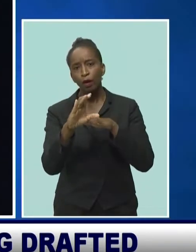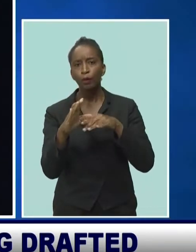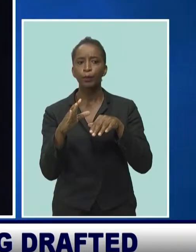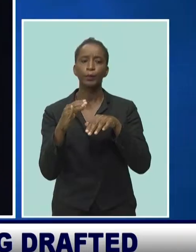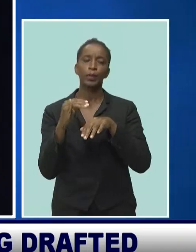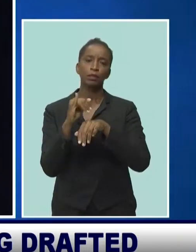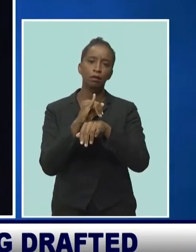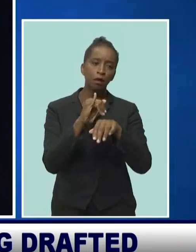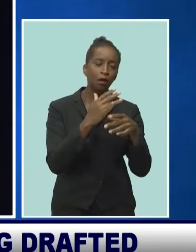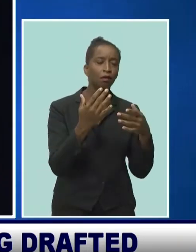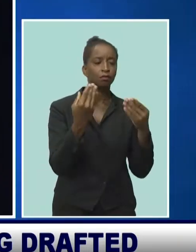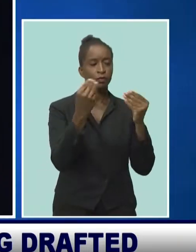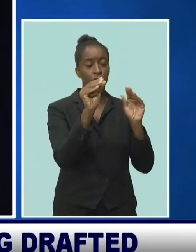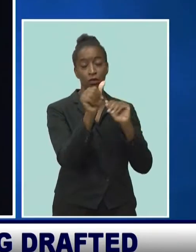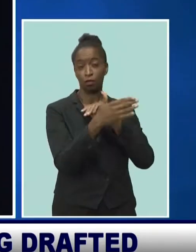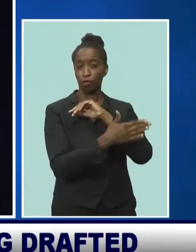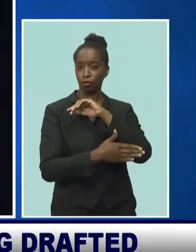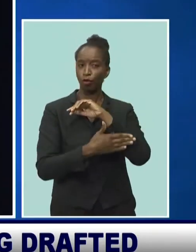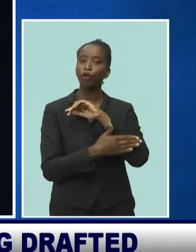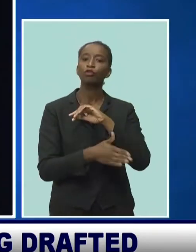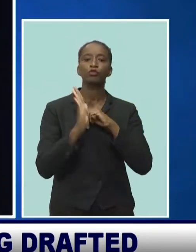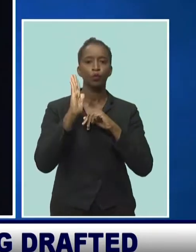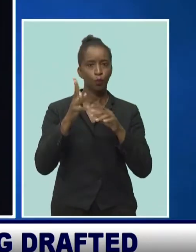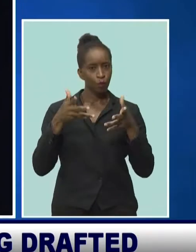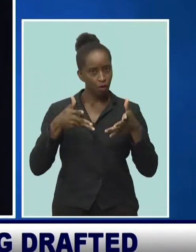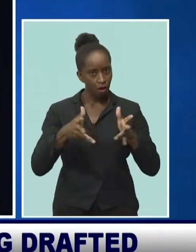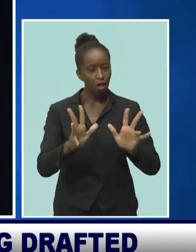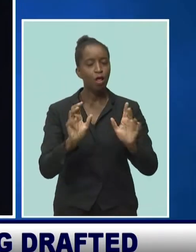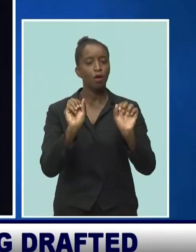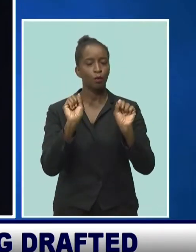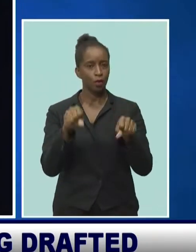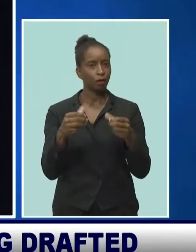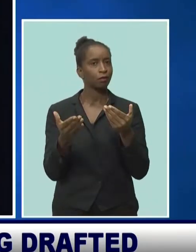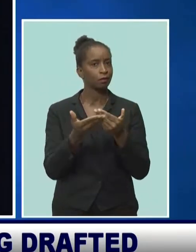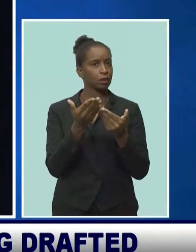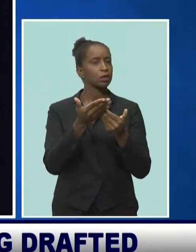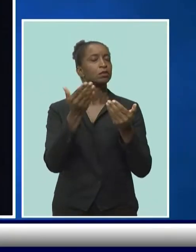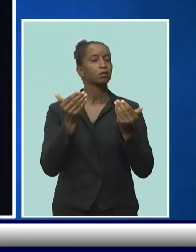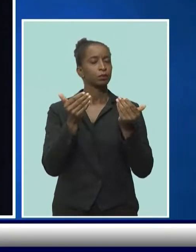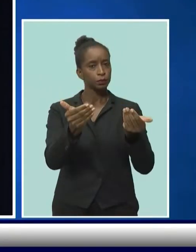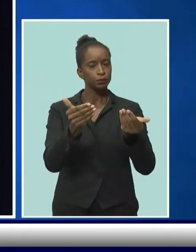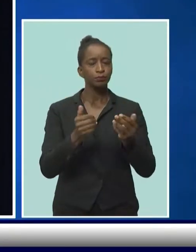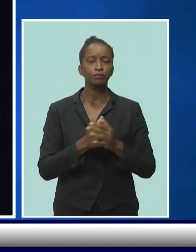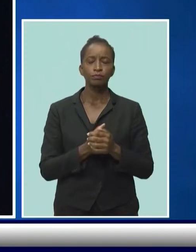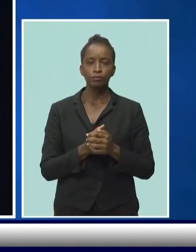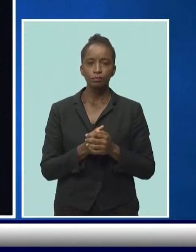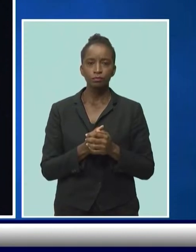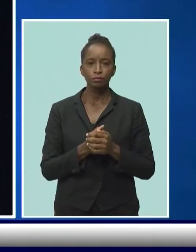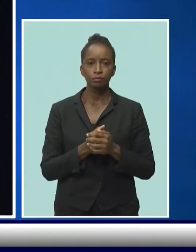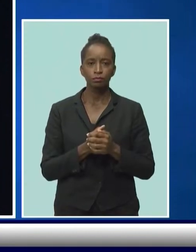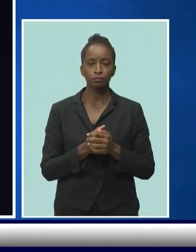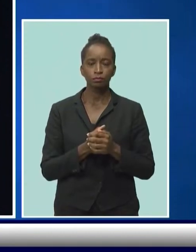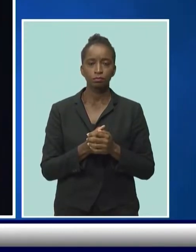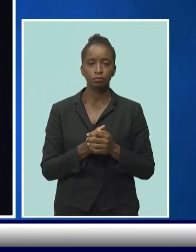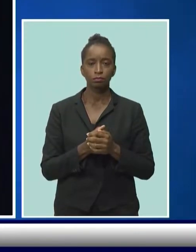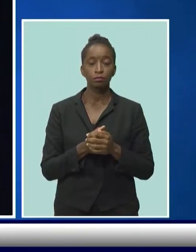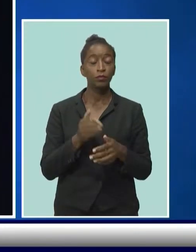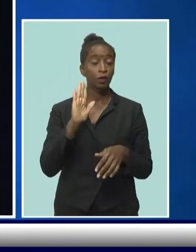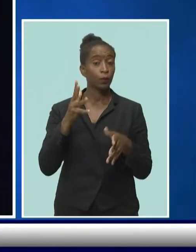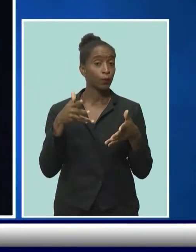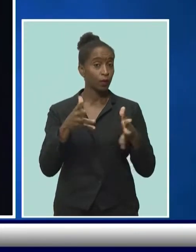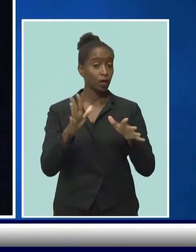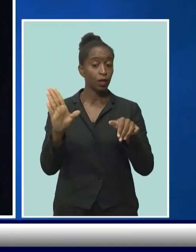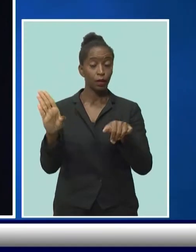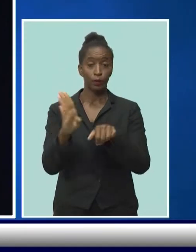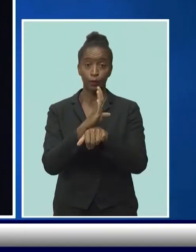The introduction of the Export Credit Agency, or the Export Bank of Barbados, will allow for businesses to access financing